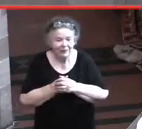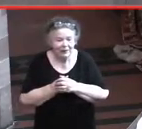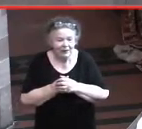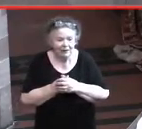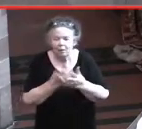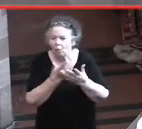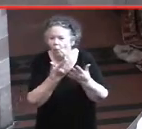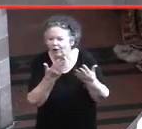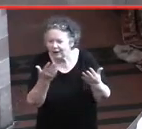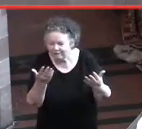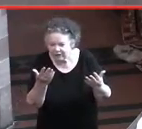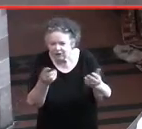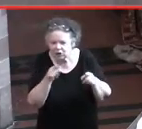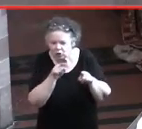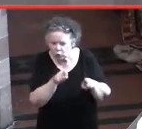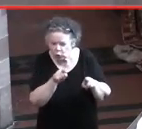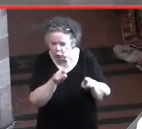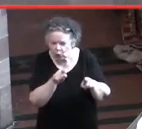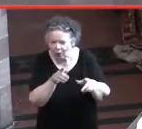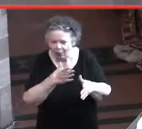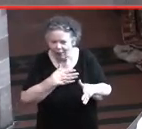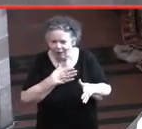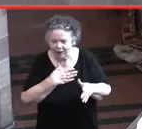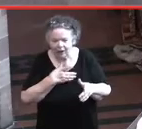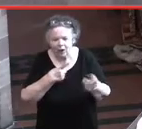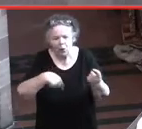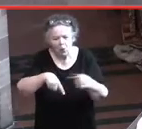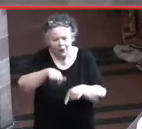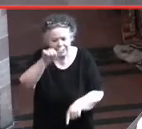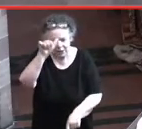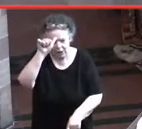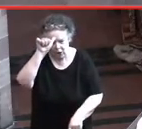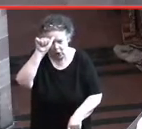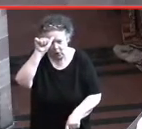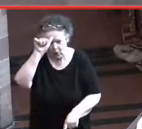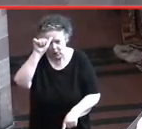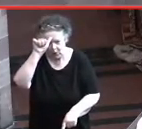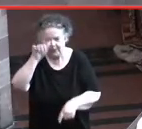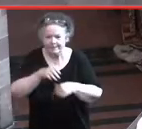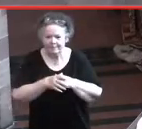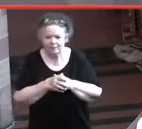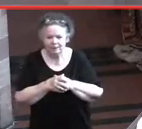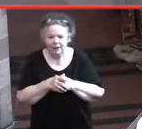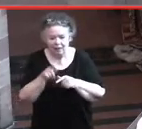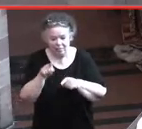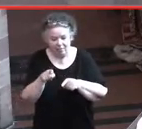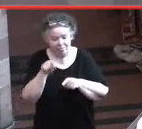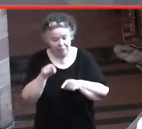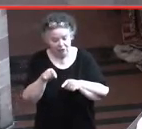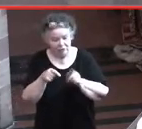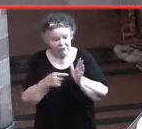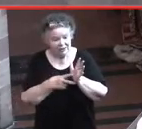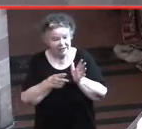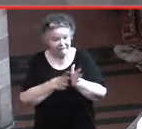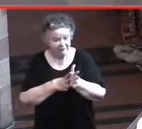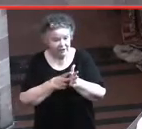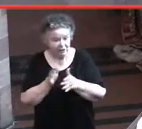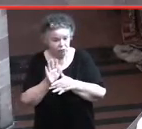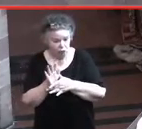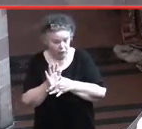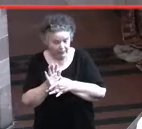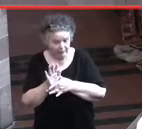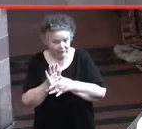Whatever it might be for you, we know that in the wake of such programs, the sales